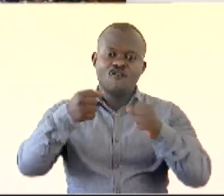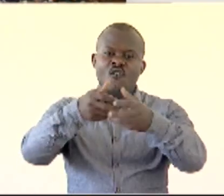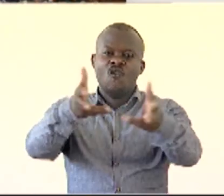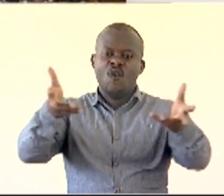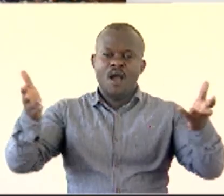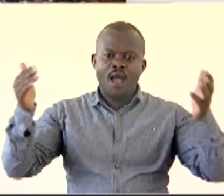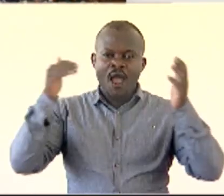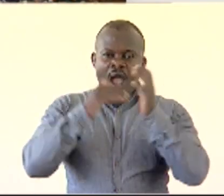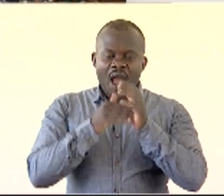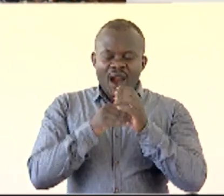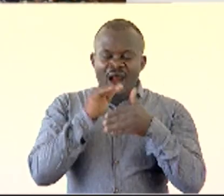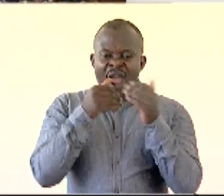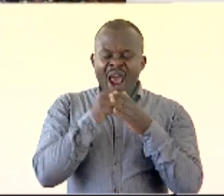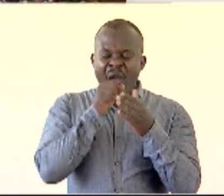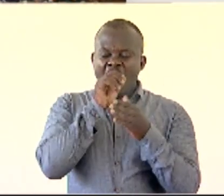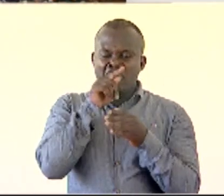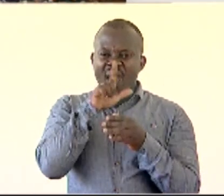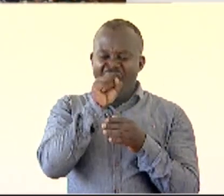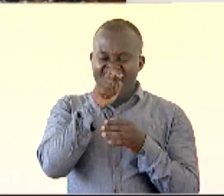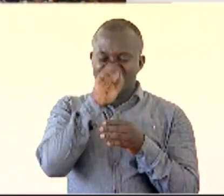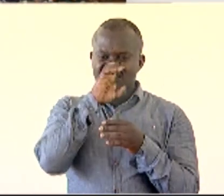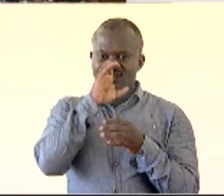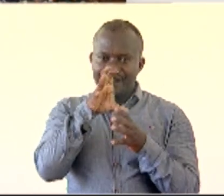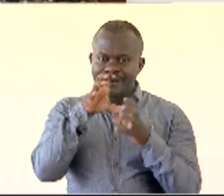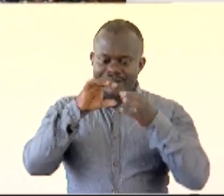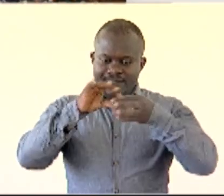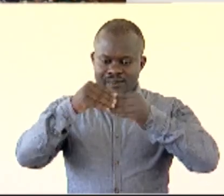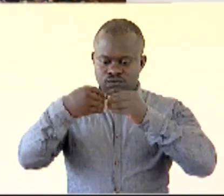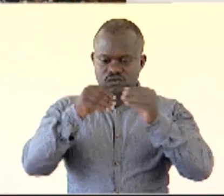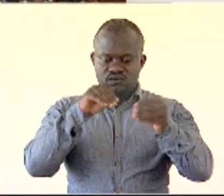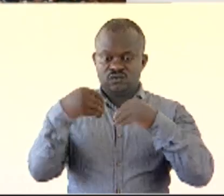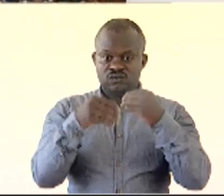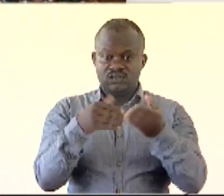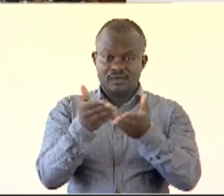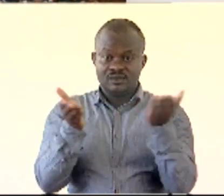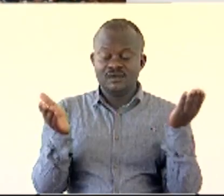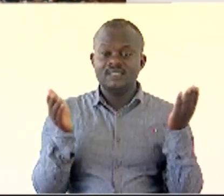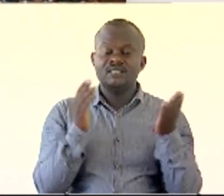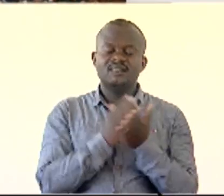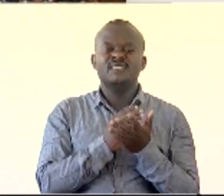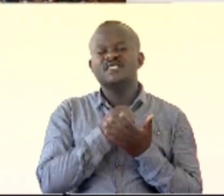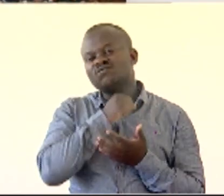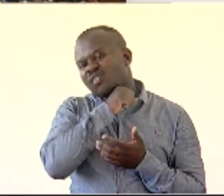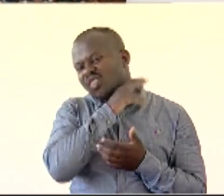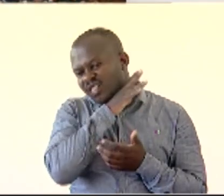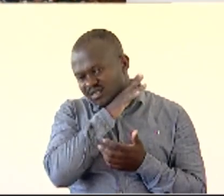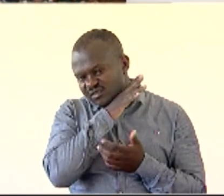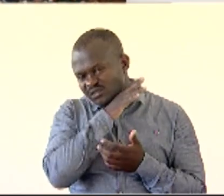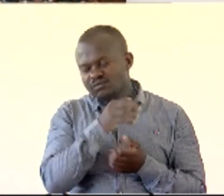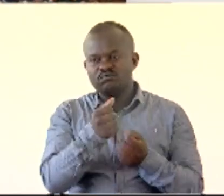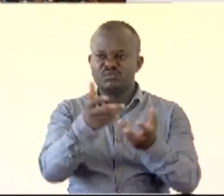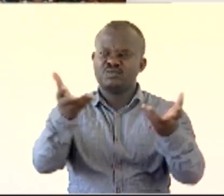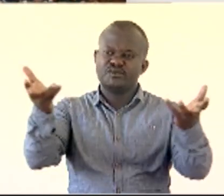and plastic bottles which are poorly disposed because you